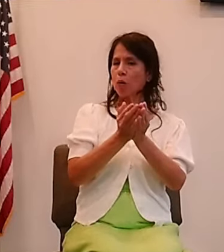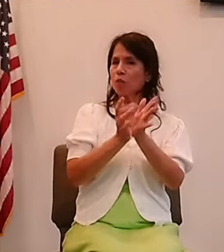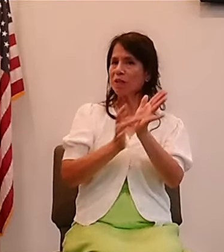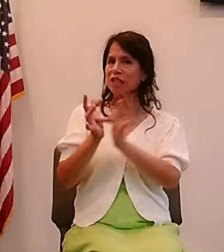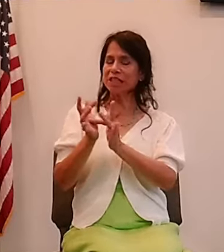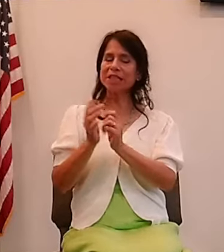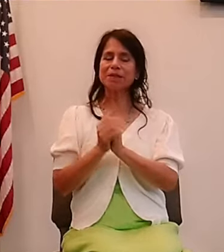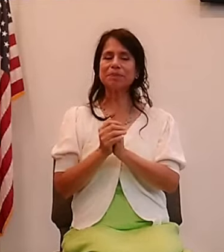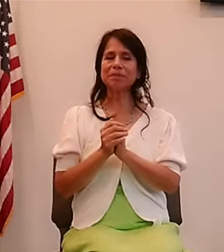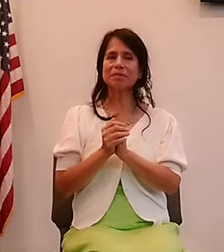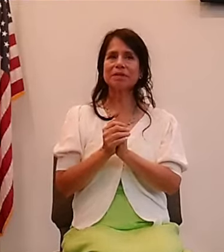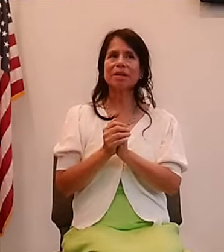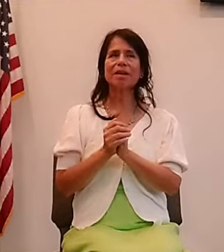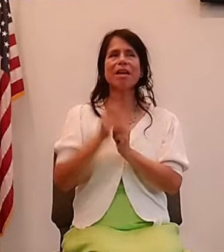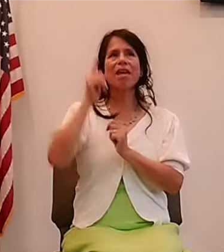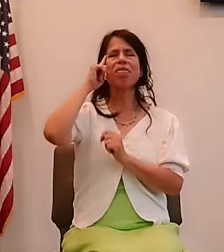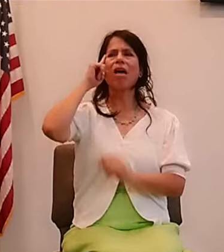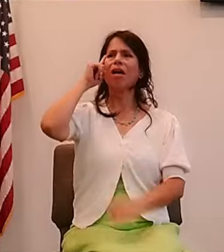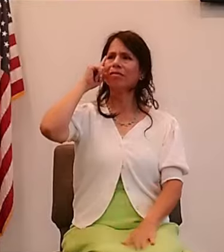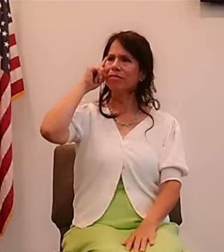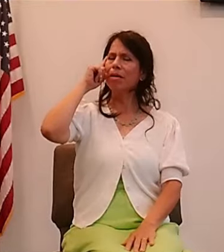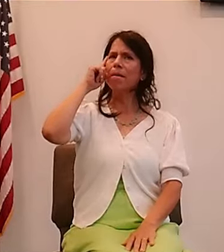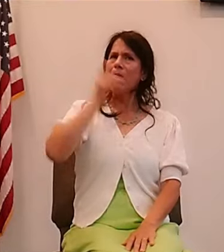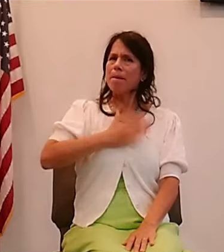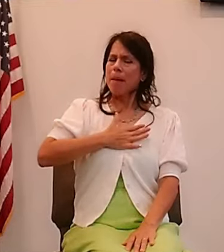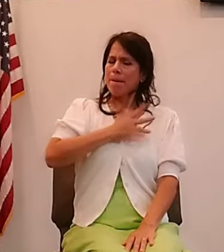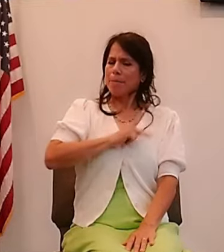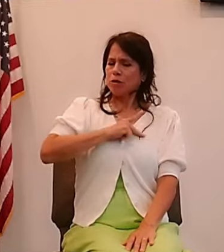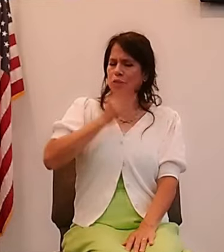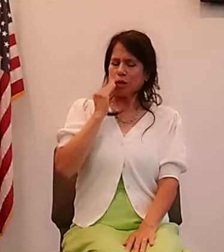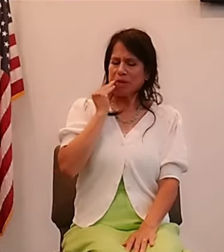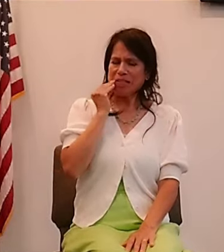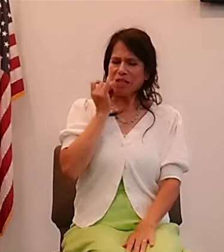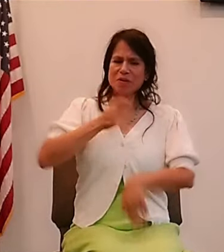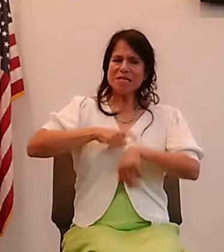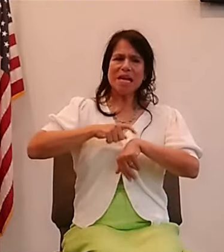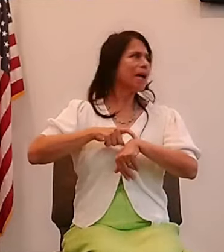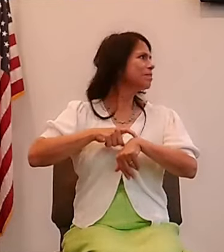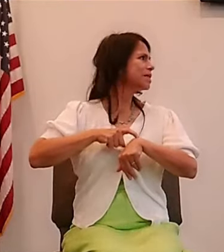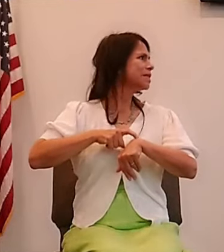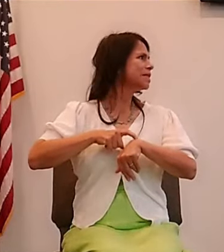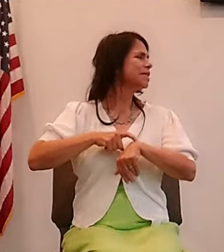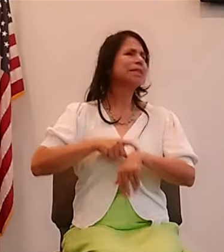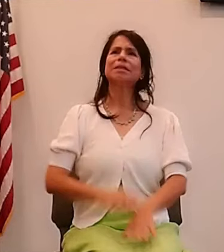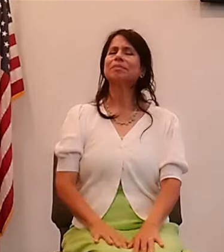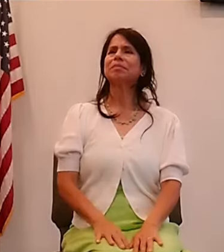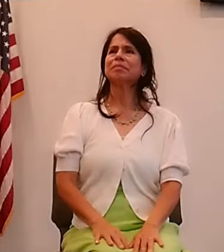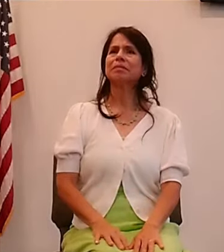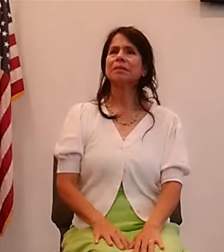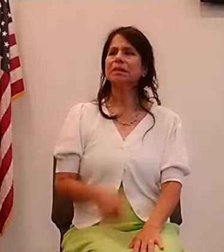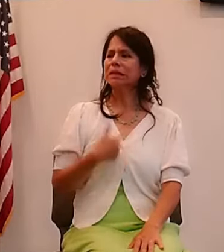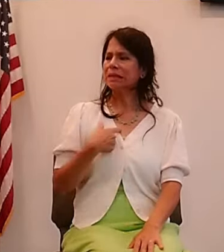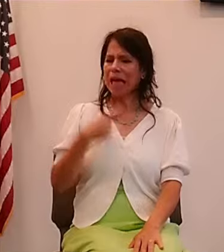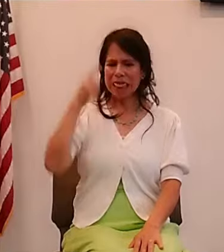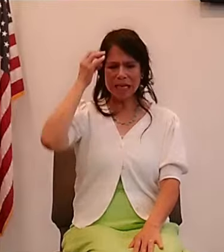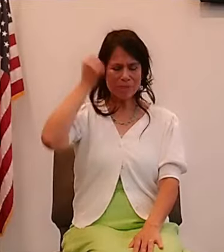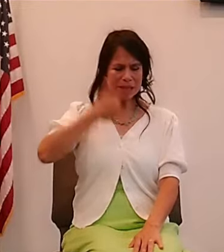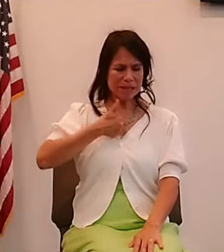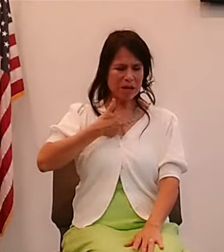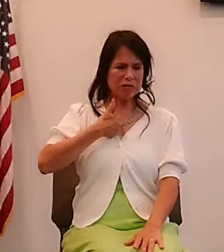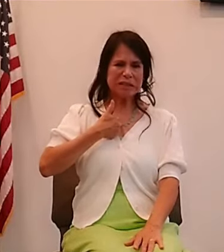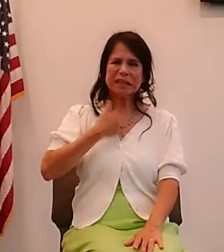so much in my life, I know personally, I've had times where I'm just like, I must be doing something wrong.